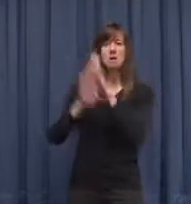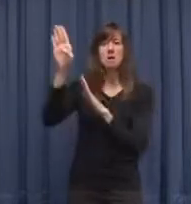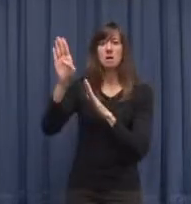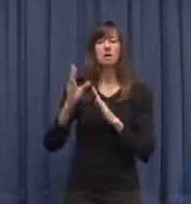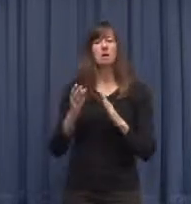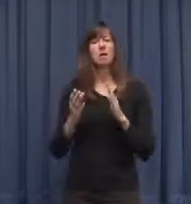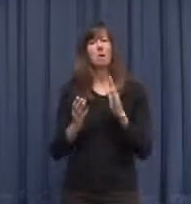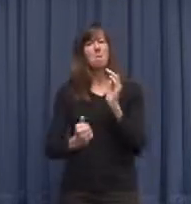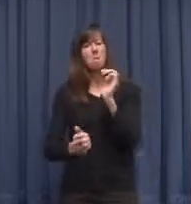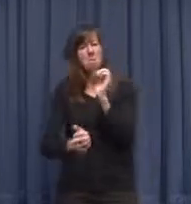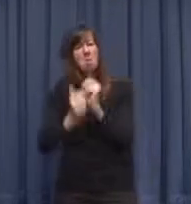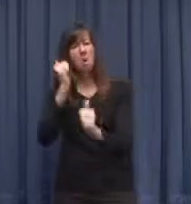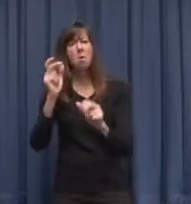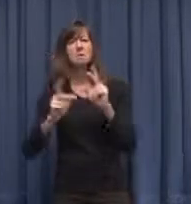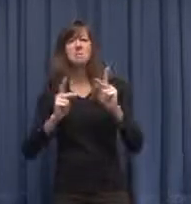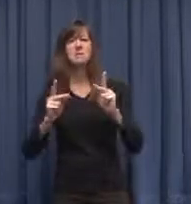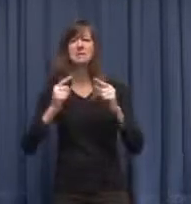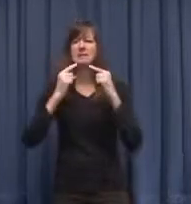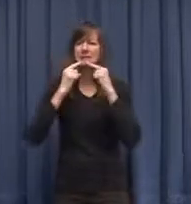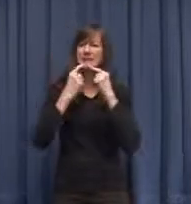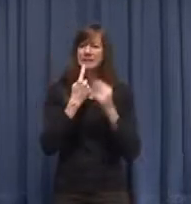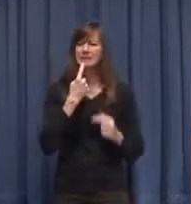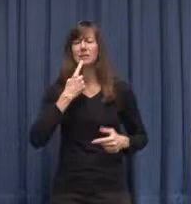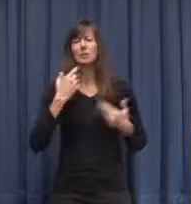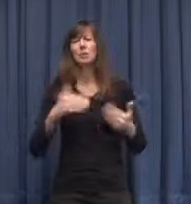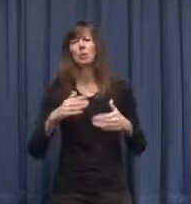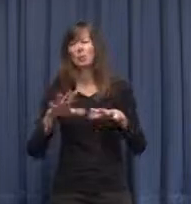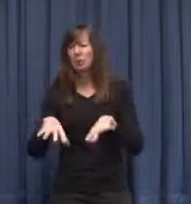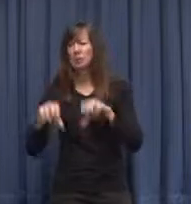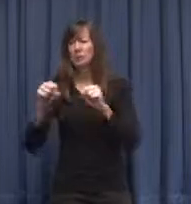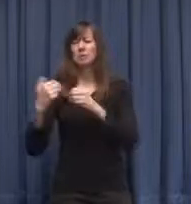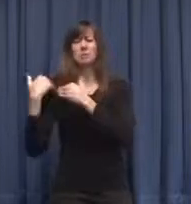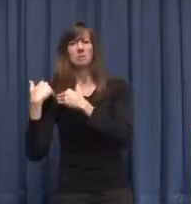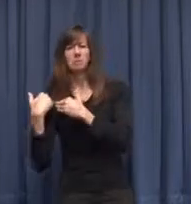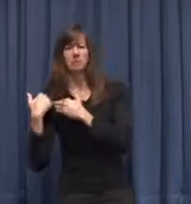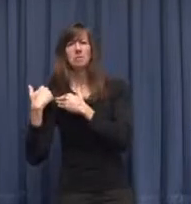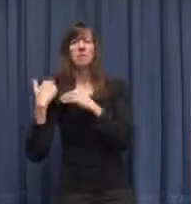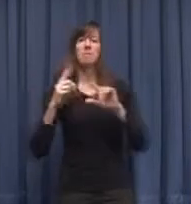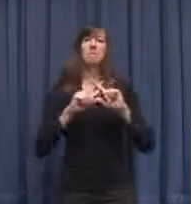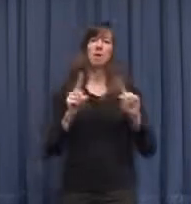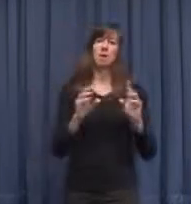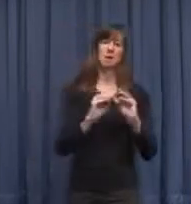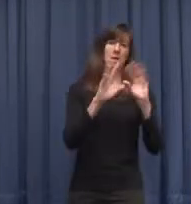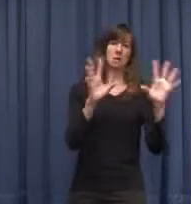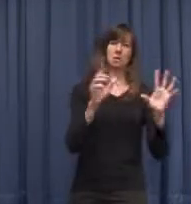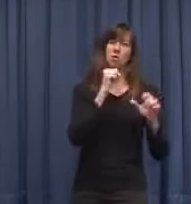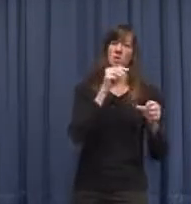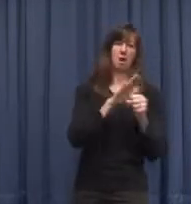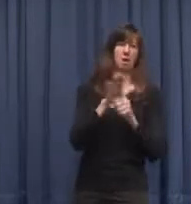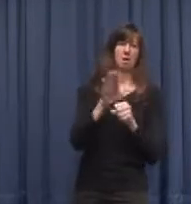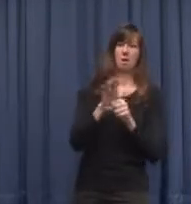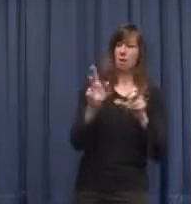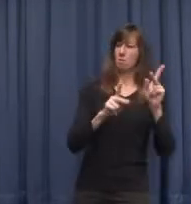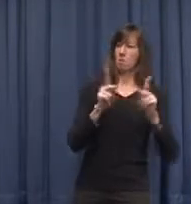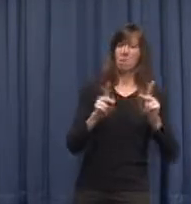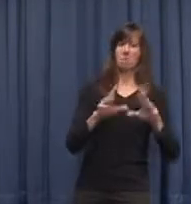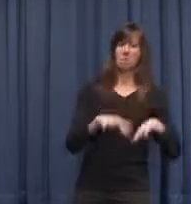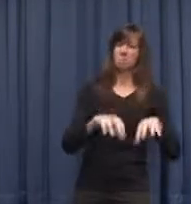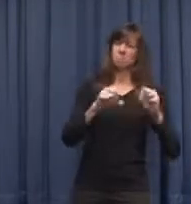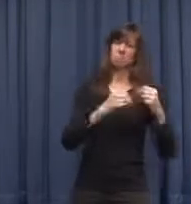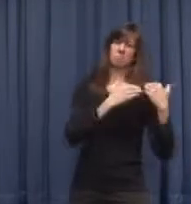precautions, clearly not enough of them are, enough of us are, because we are very much seeing the